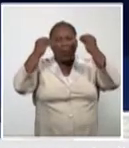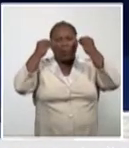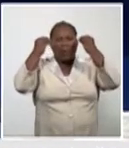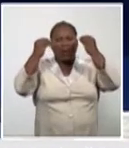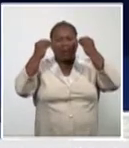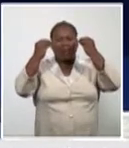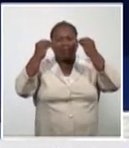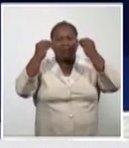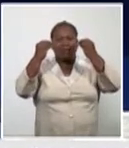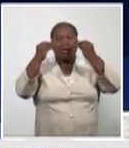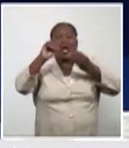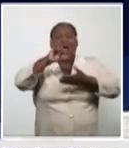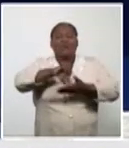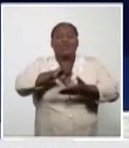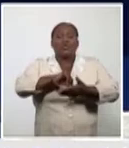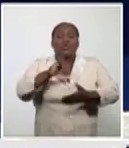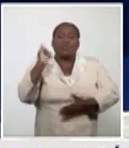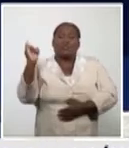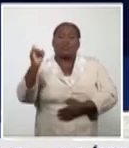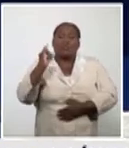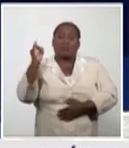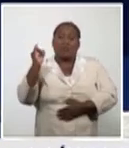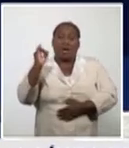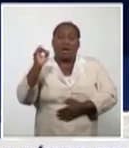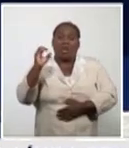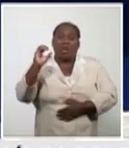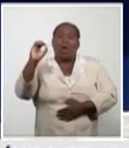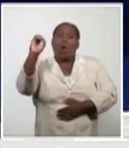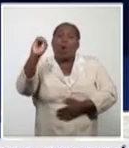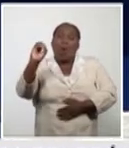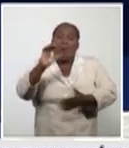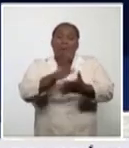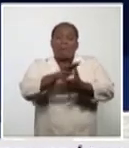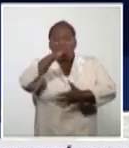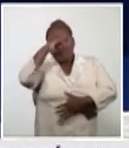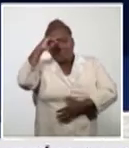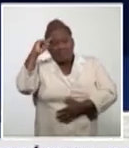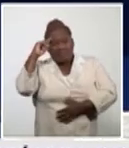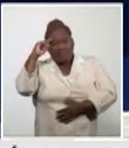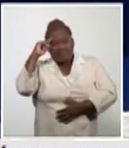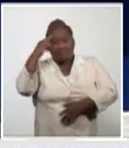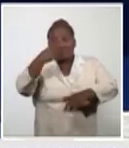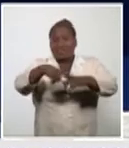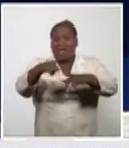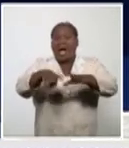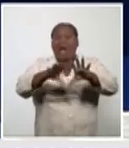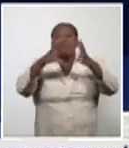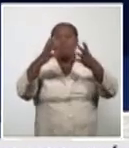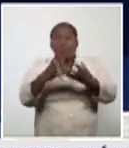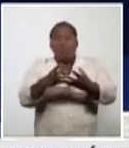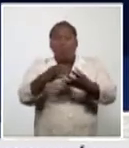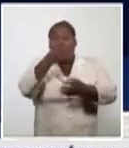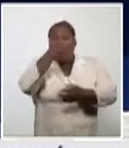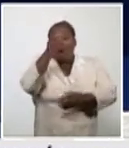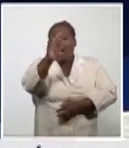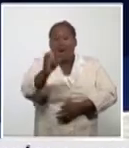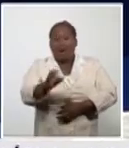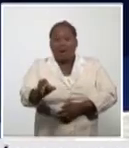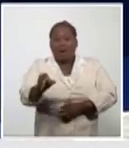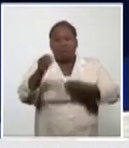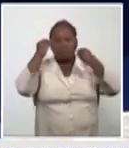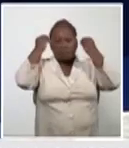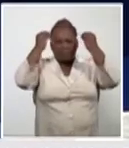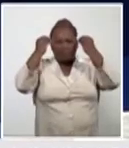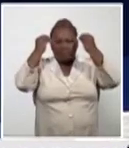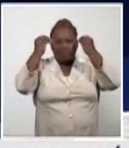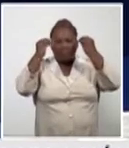Africa is a main concern for international organizations, the World Health Organization and the world in general, because in some cases the weak health